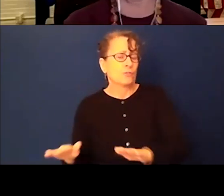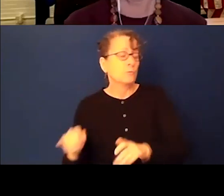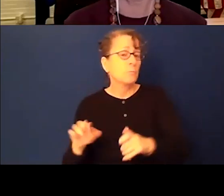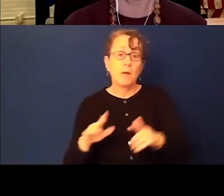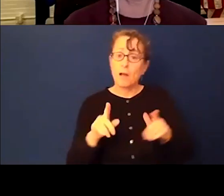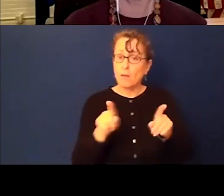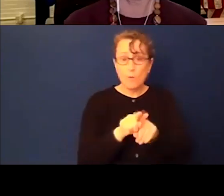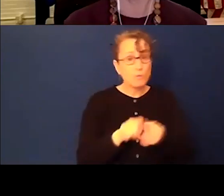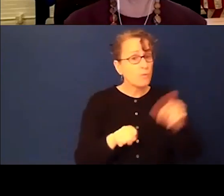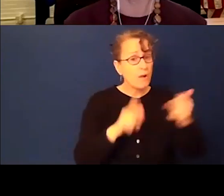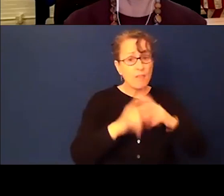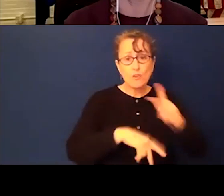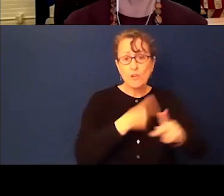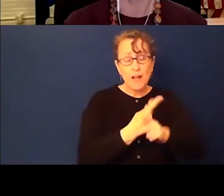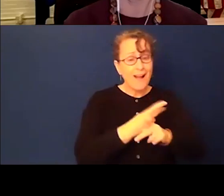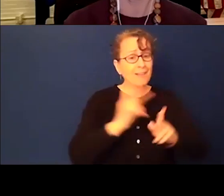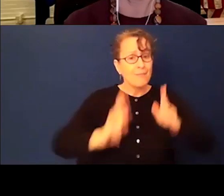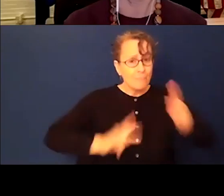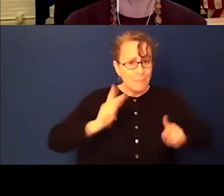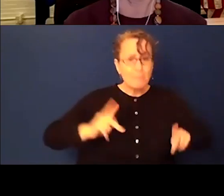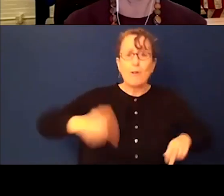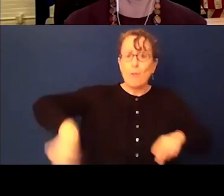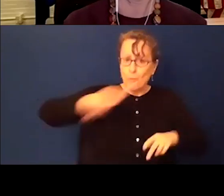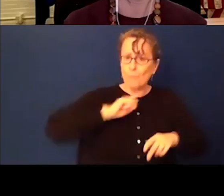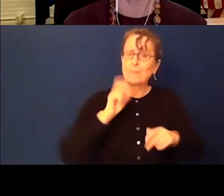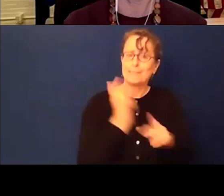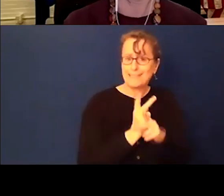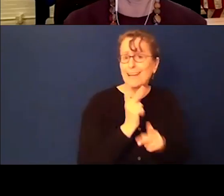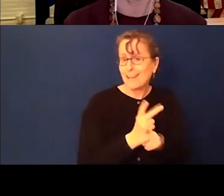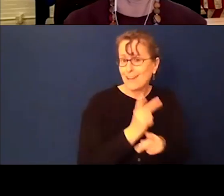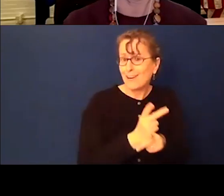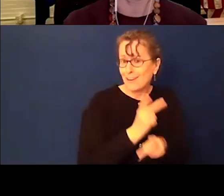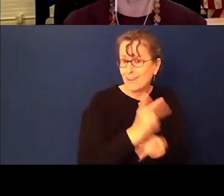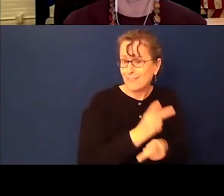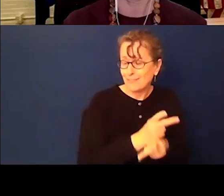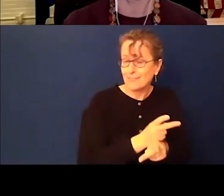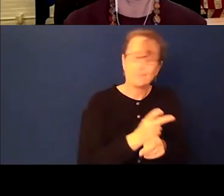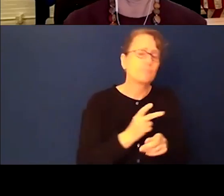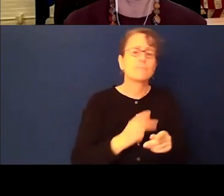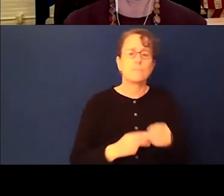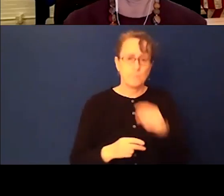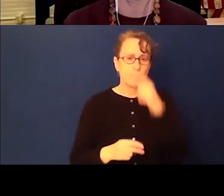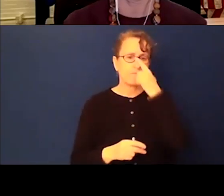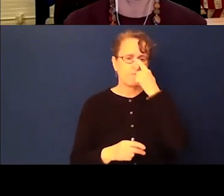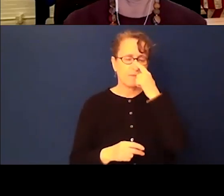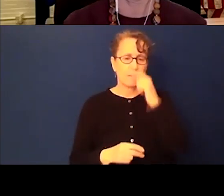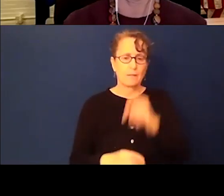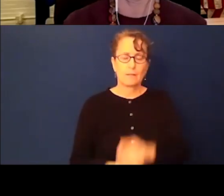of dependents, and that it was important in terms of achieving the